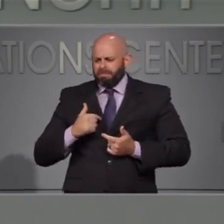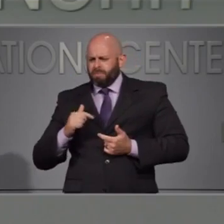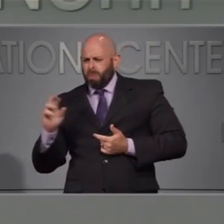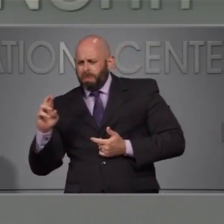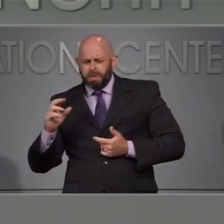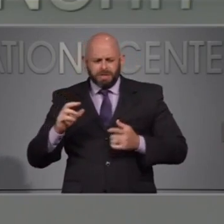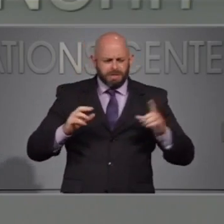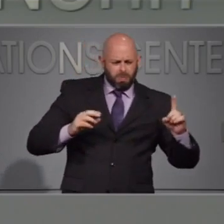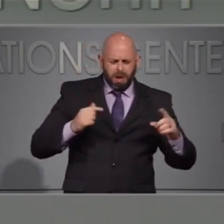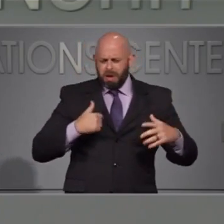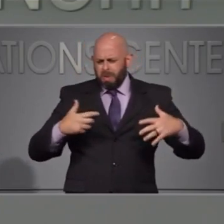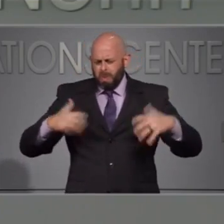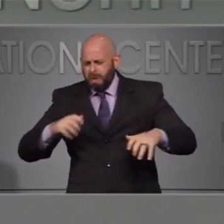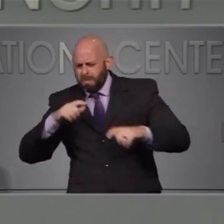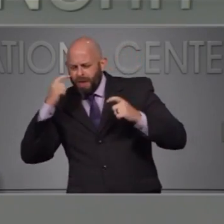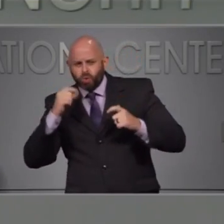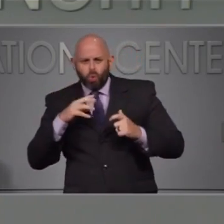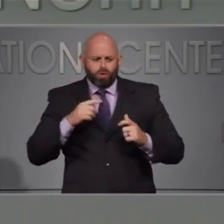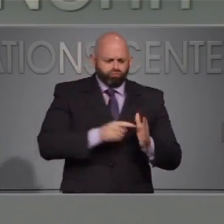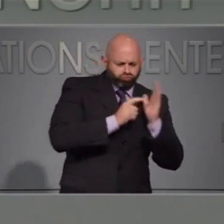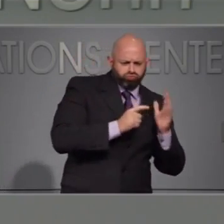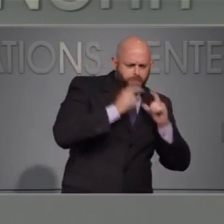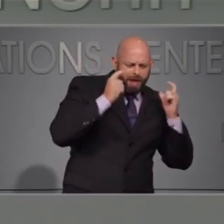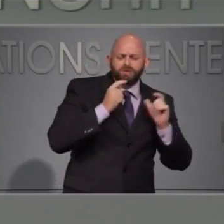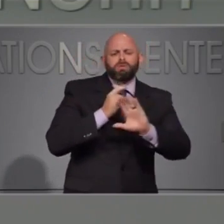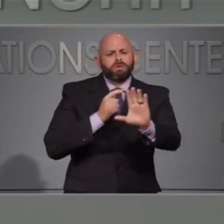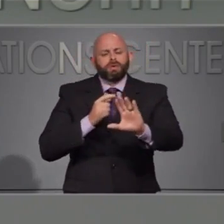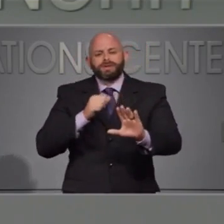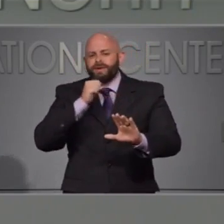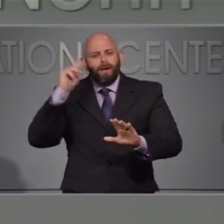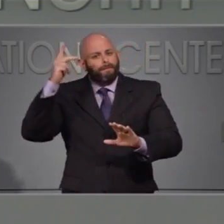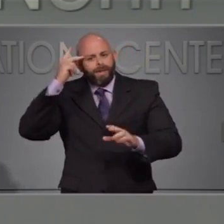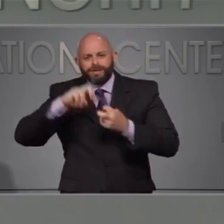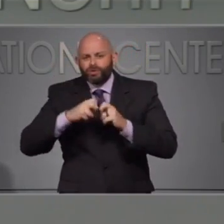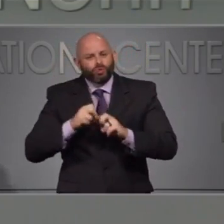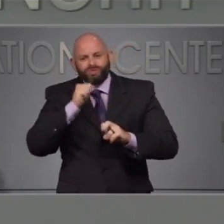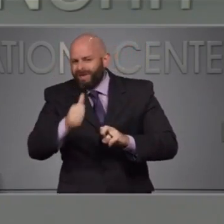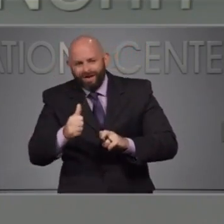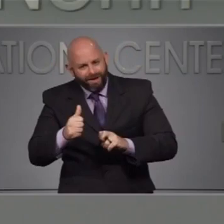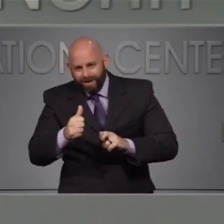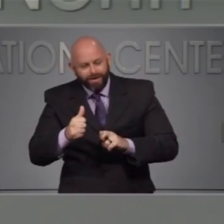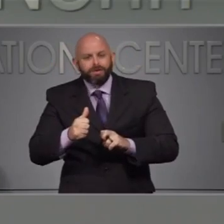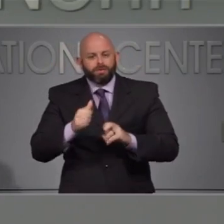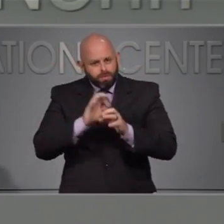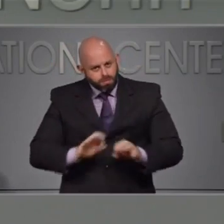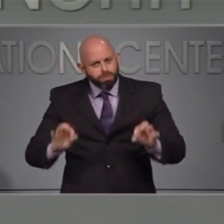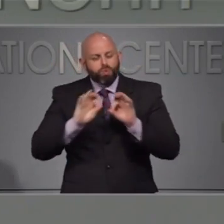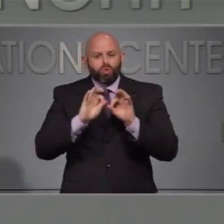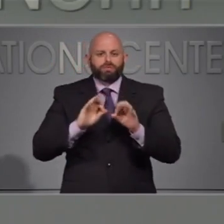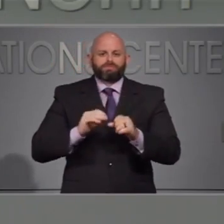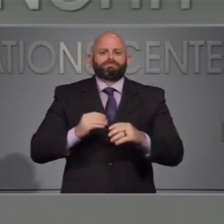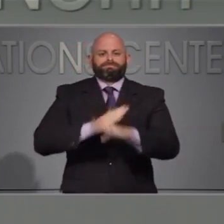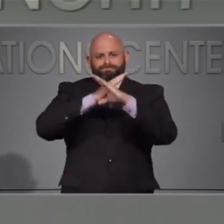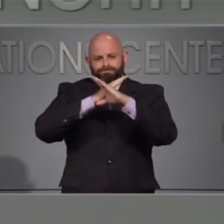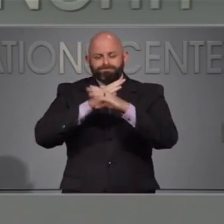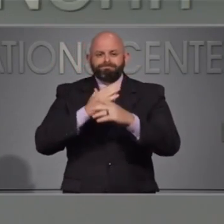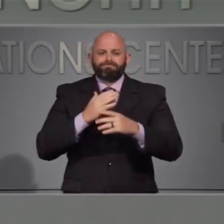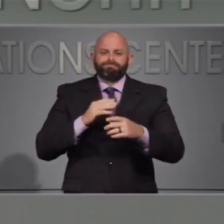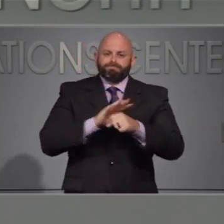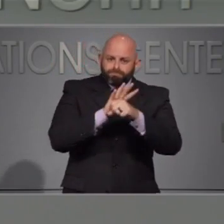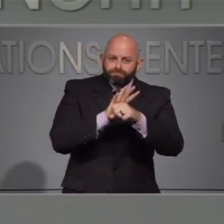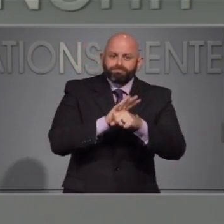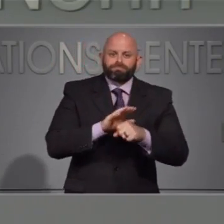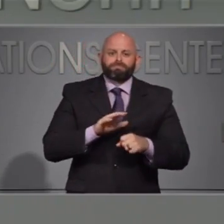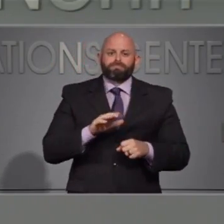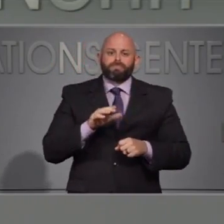to realize that strong people wear face coverings because it is a sign of compassion and that you